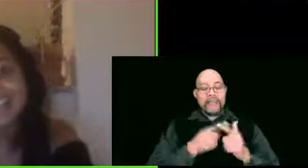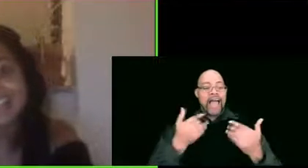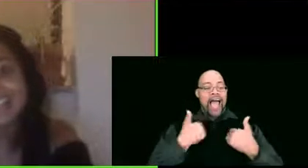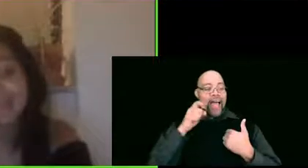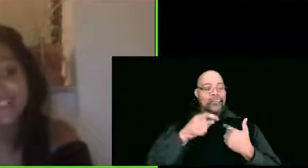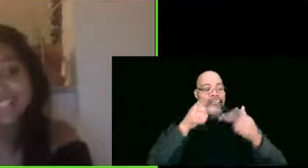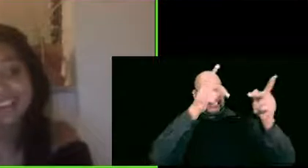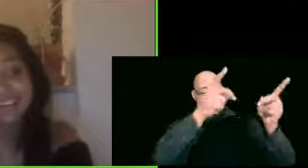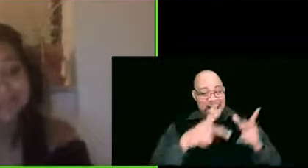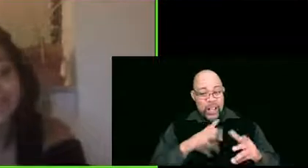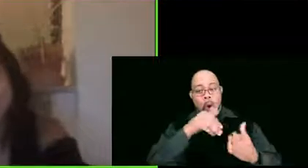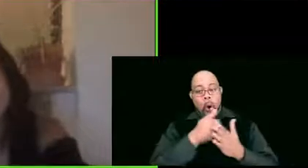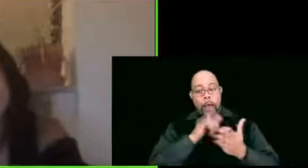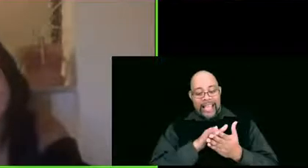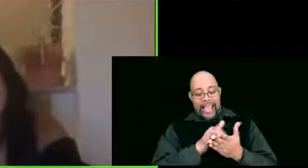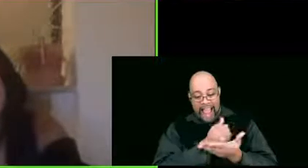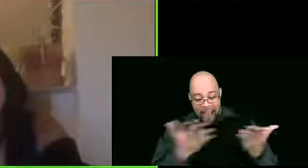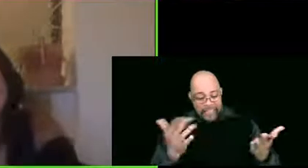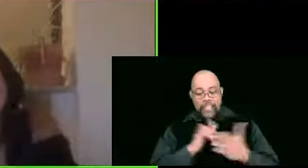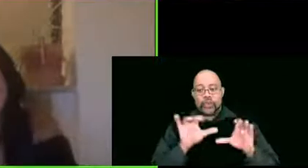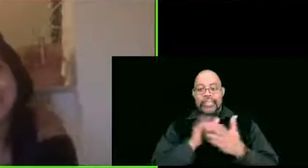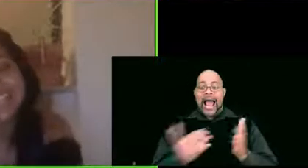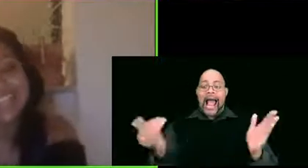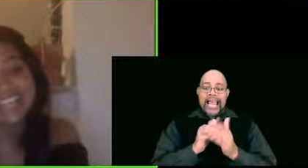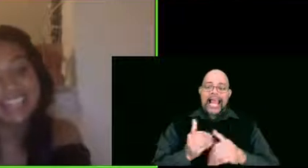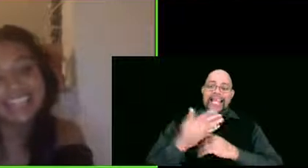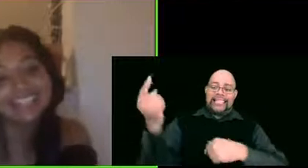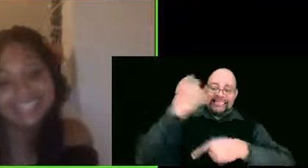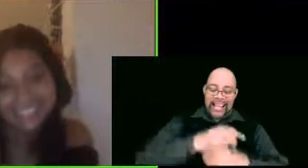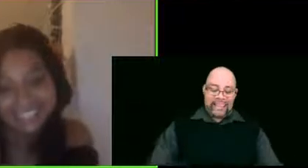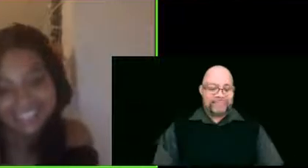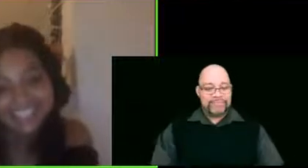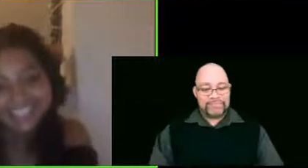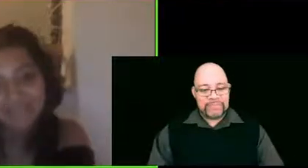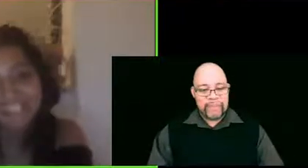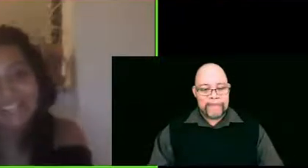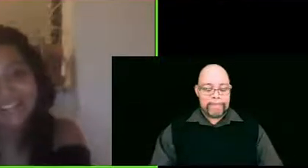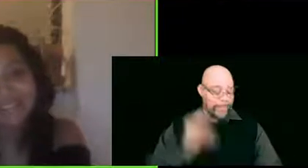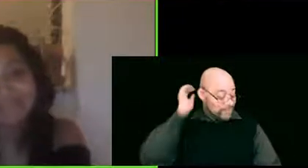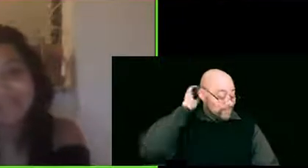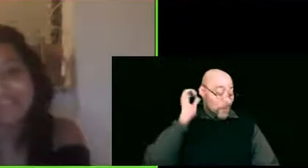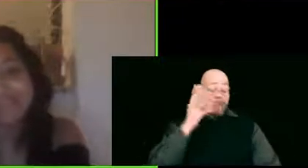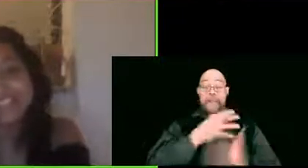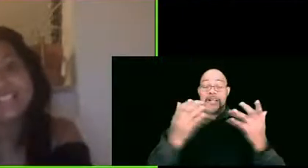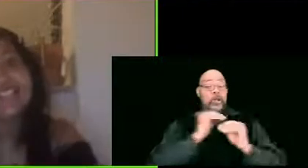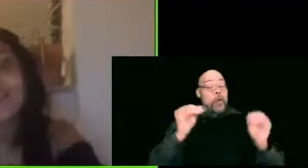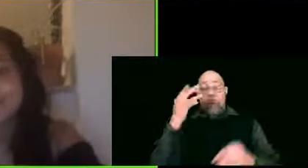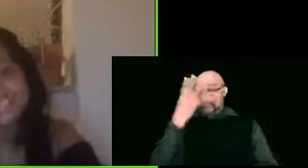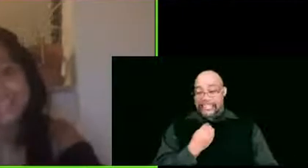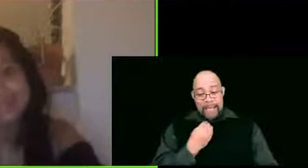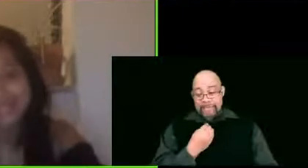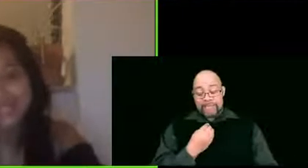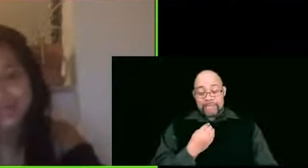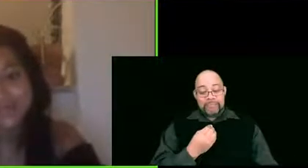home and then having to download all of my rashes and then ready to do the same thing the next day. So pretty much